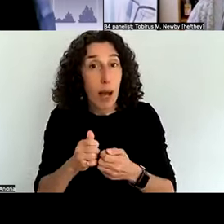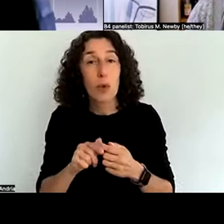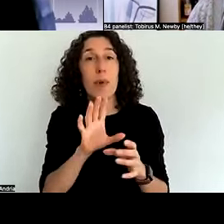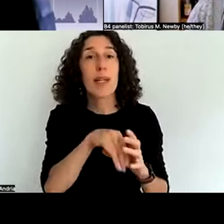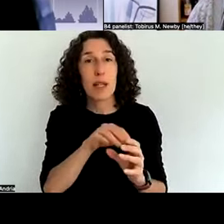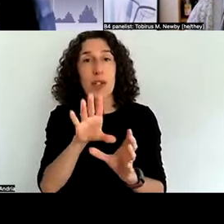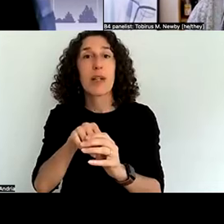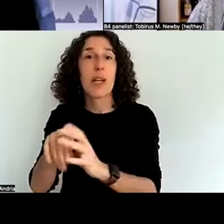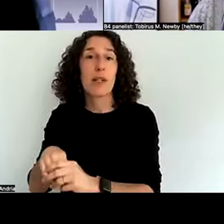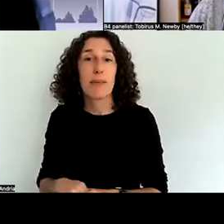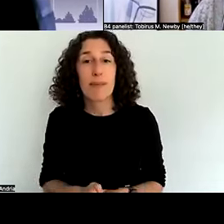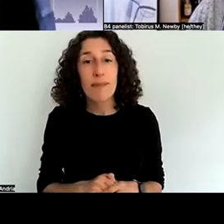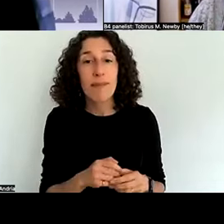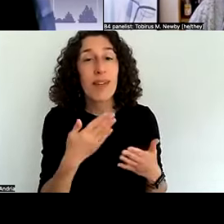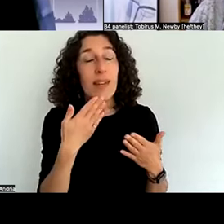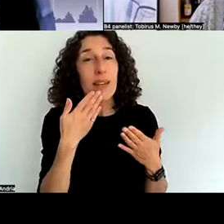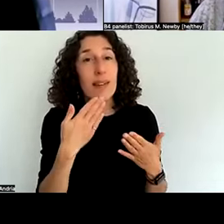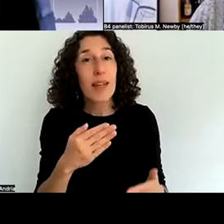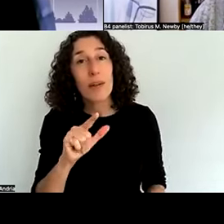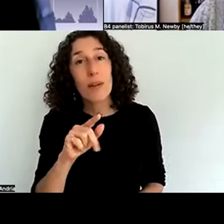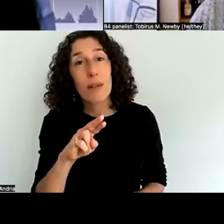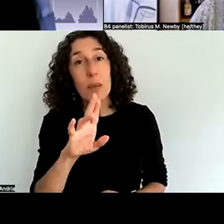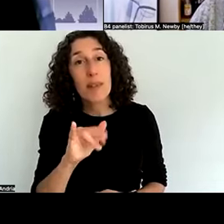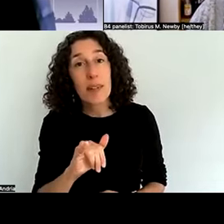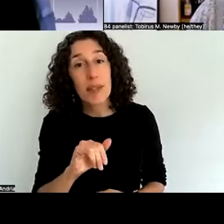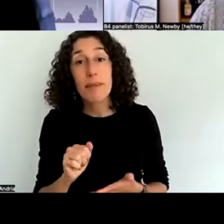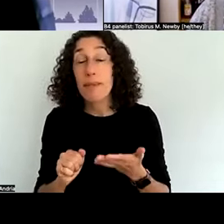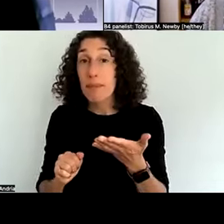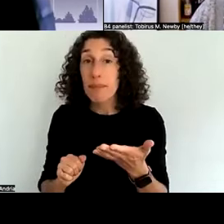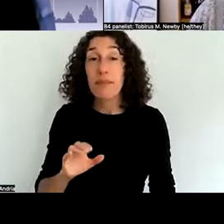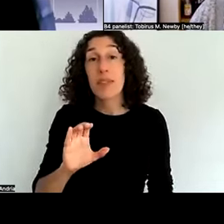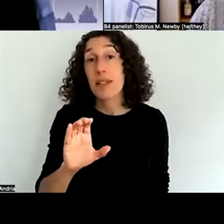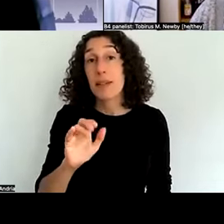Thank you, Lucy. Passing the mic to Cici for your input on this question.